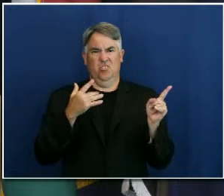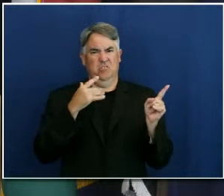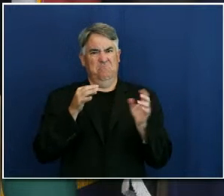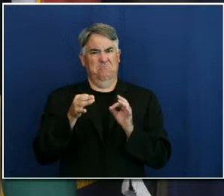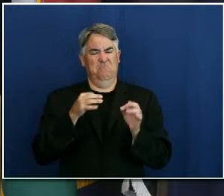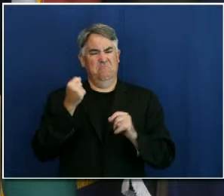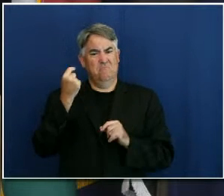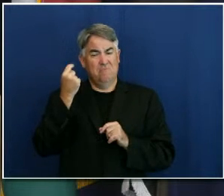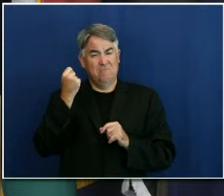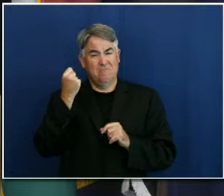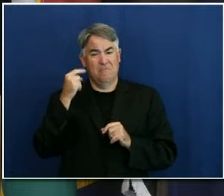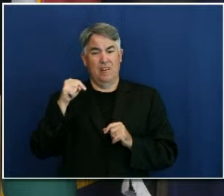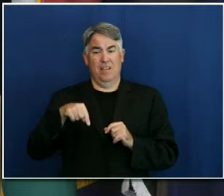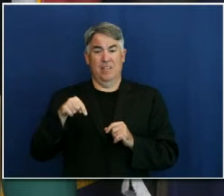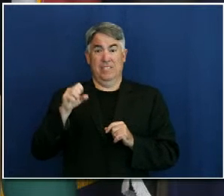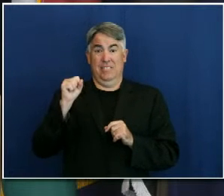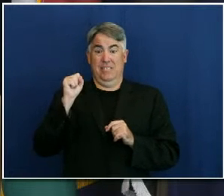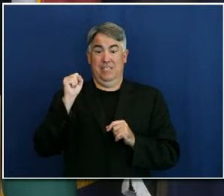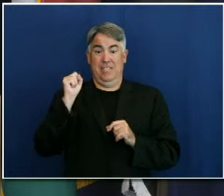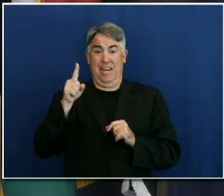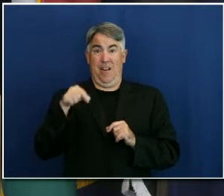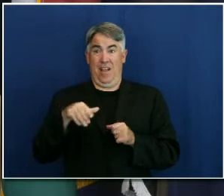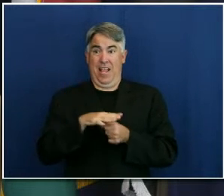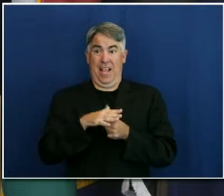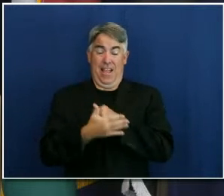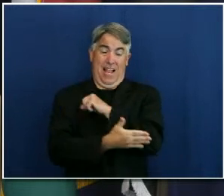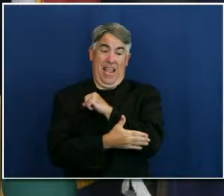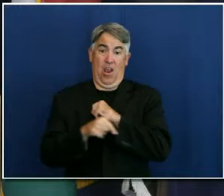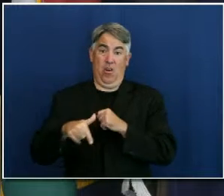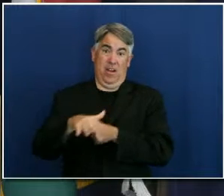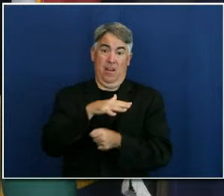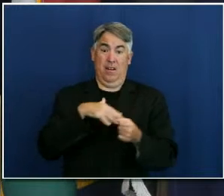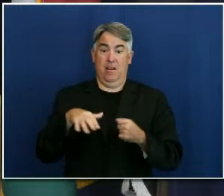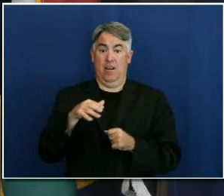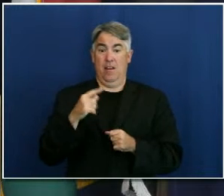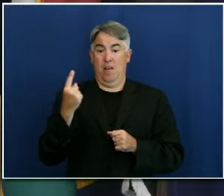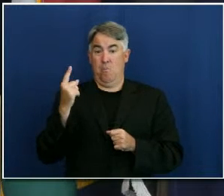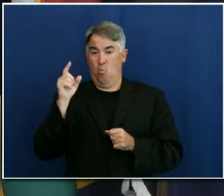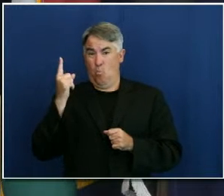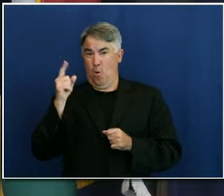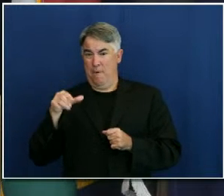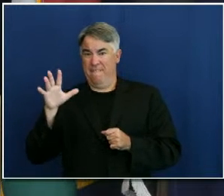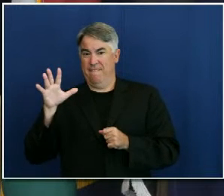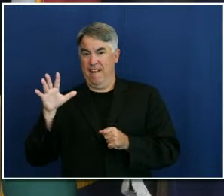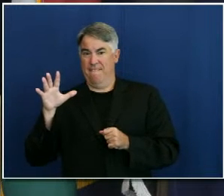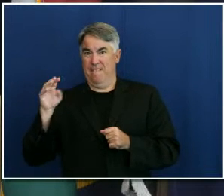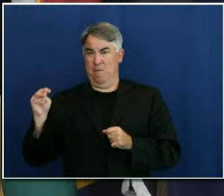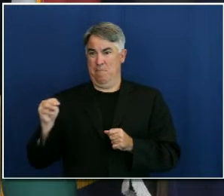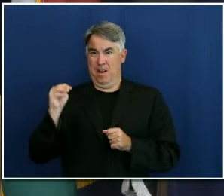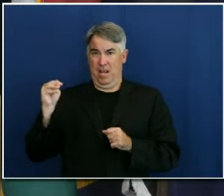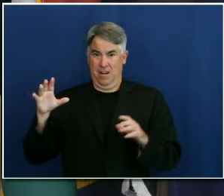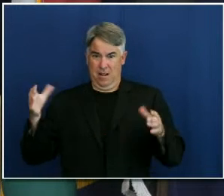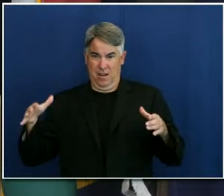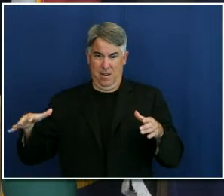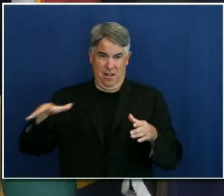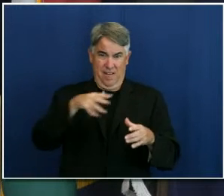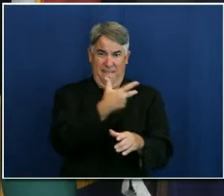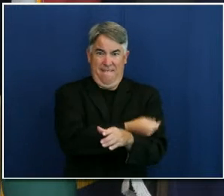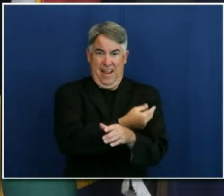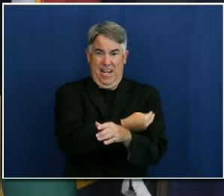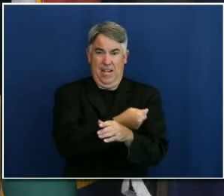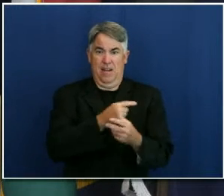Diego County, this is of the 1.5 plus million fully vaccinated individuals, we've seen